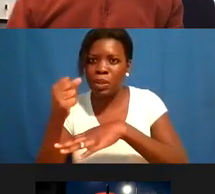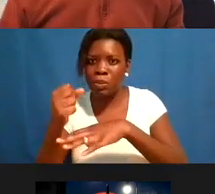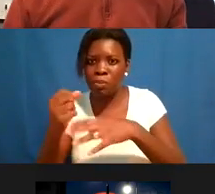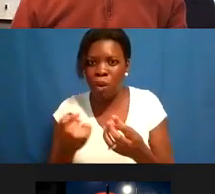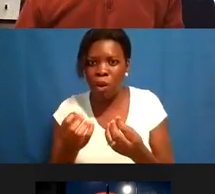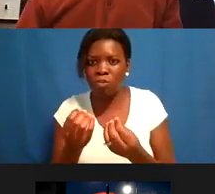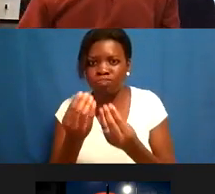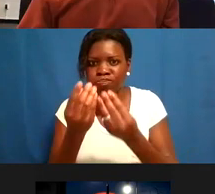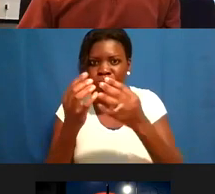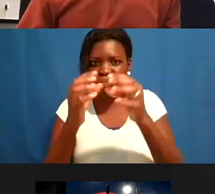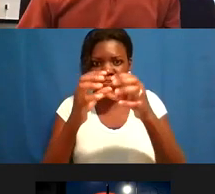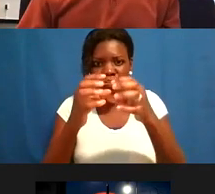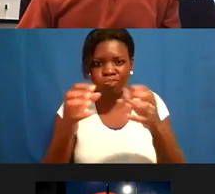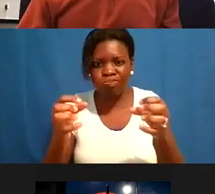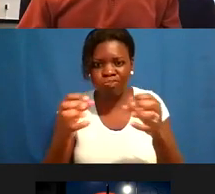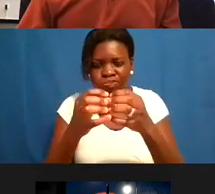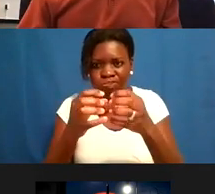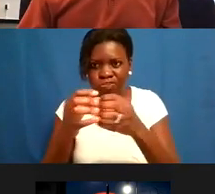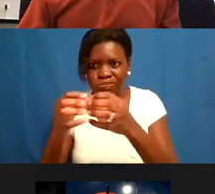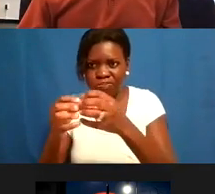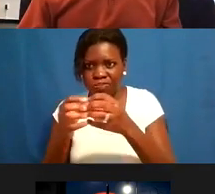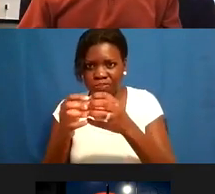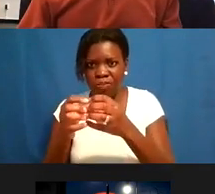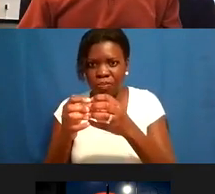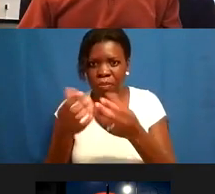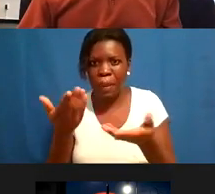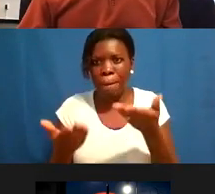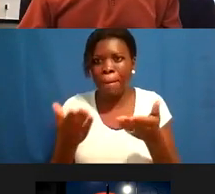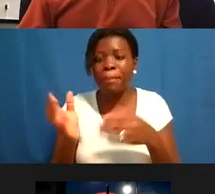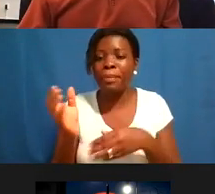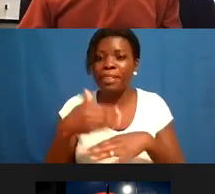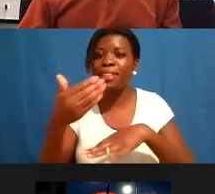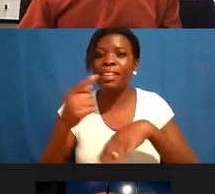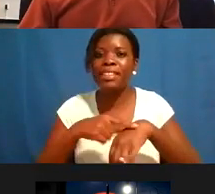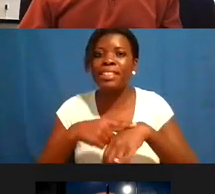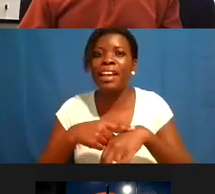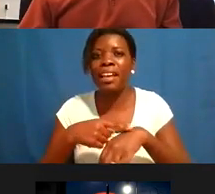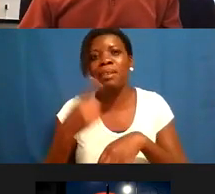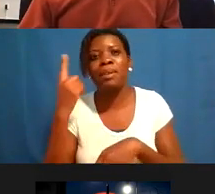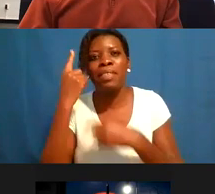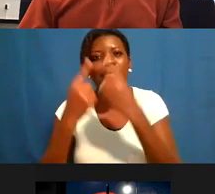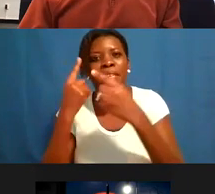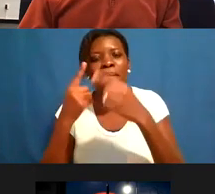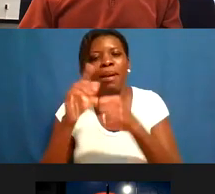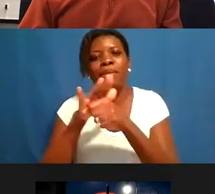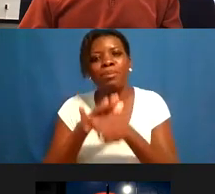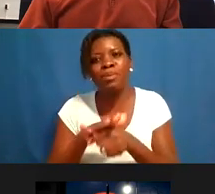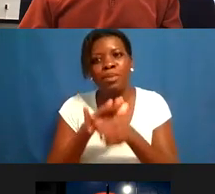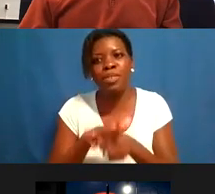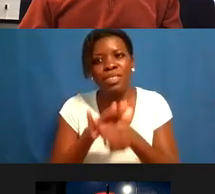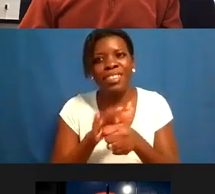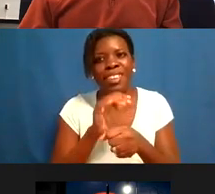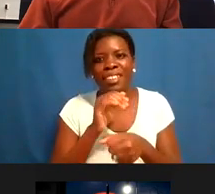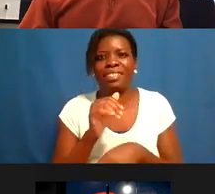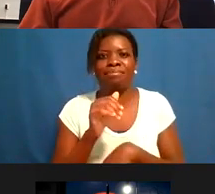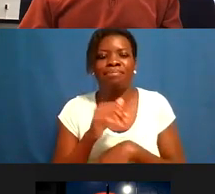you sit down for breakfast, you think about surface tension, and then you'll never be able to look at breakfast the same way. So now Ambika is going to talk a little bit